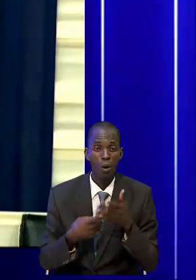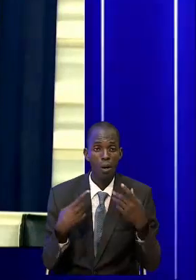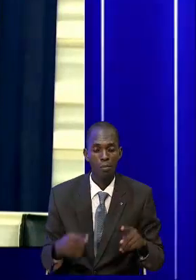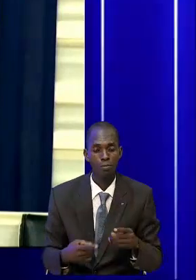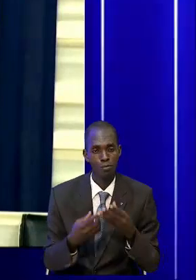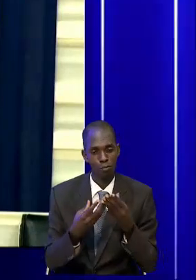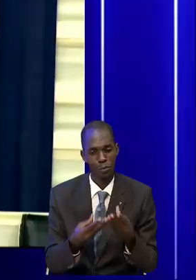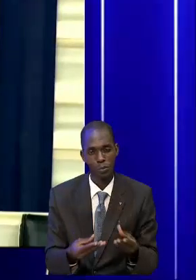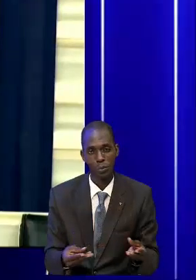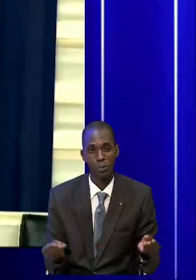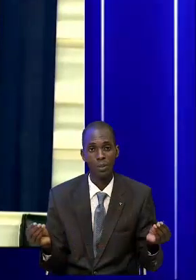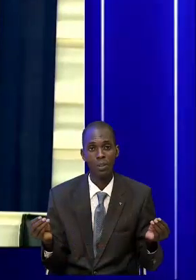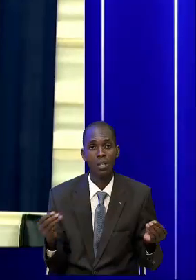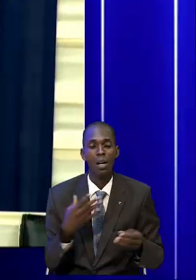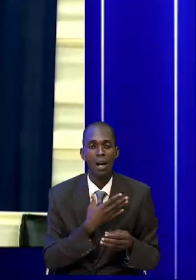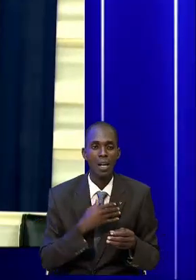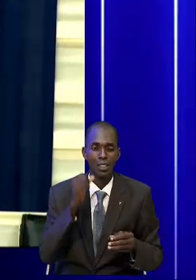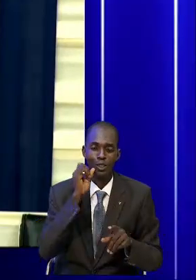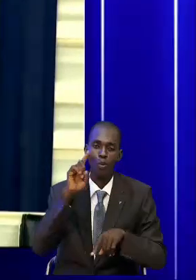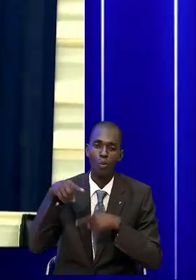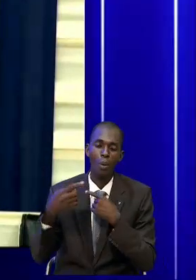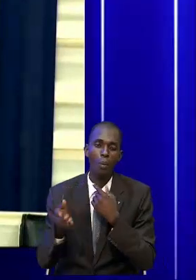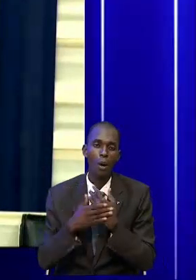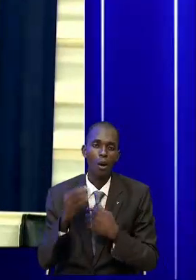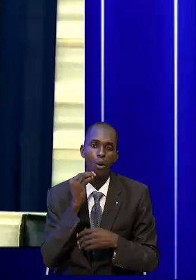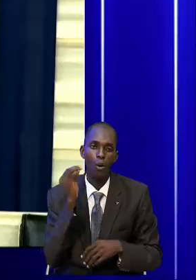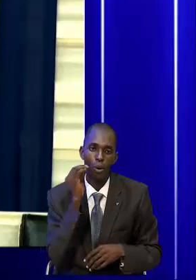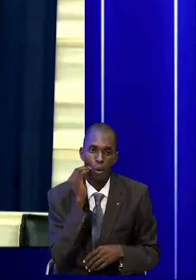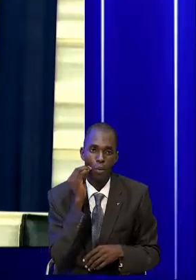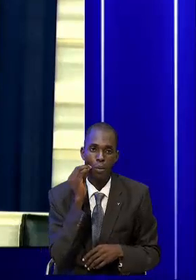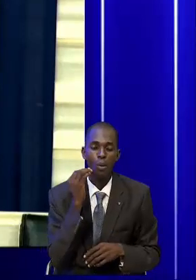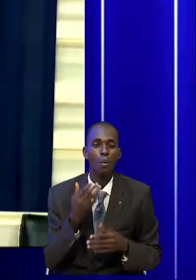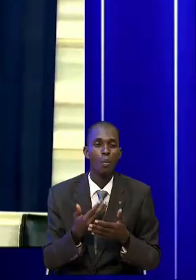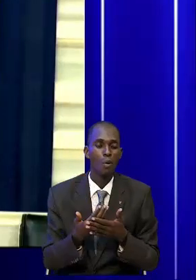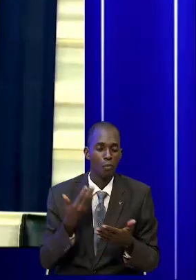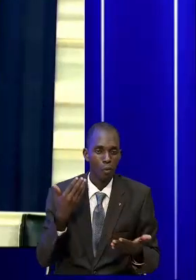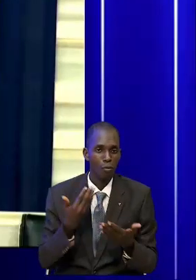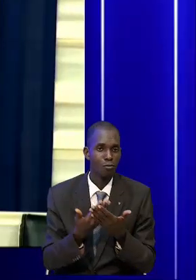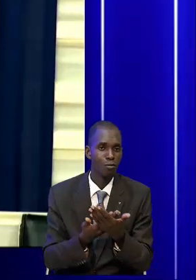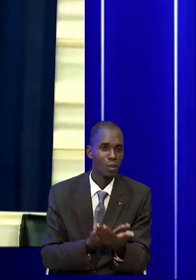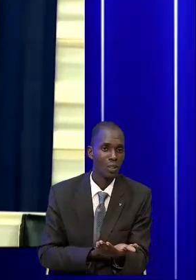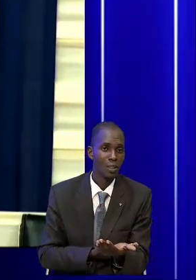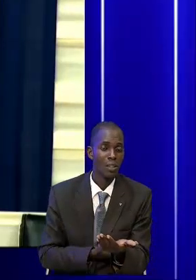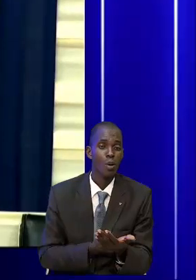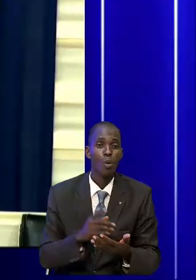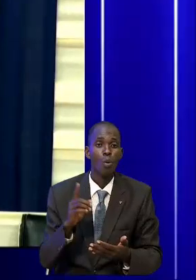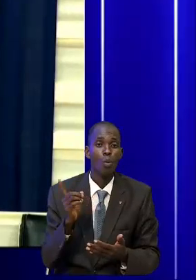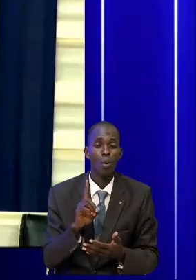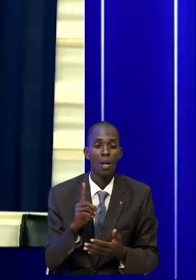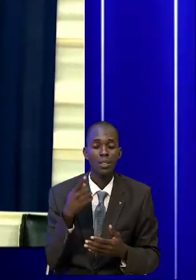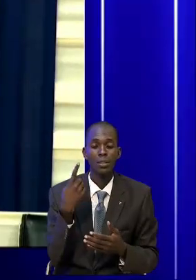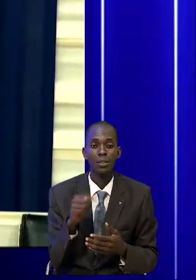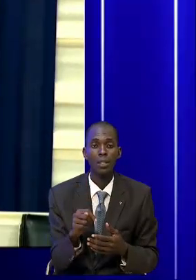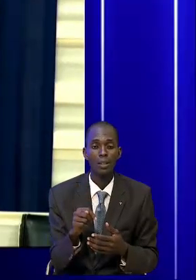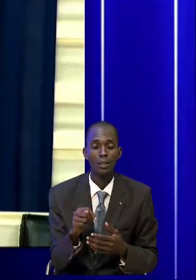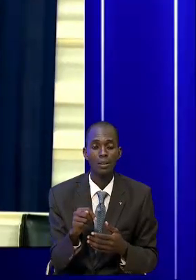going on. The swelling got broken. And I went home